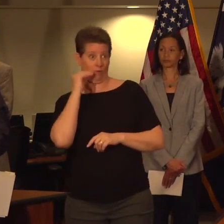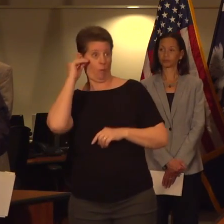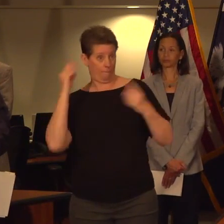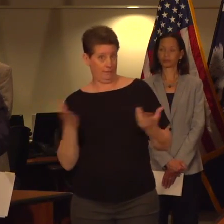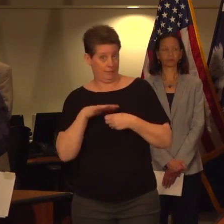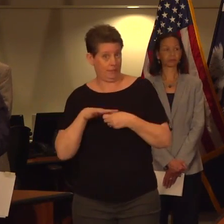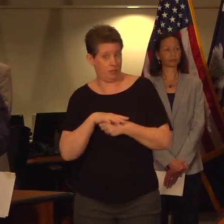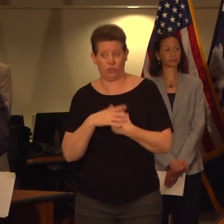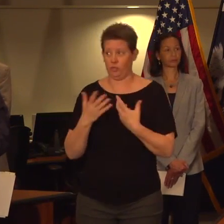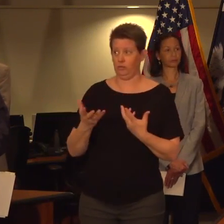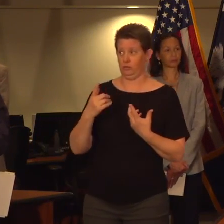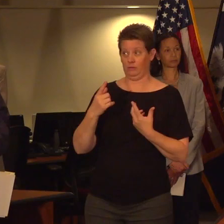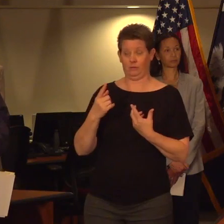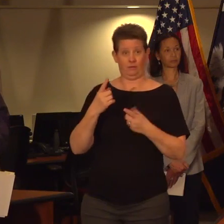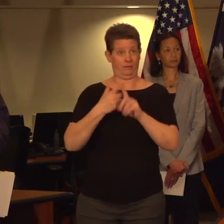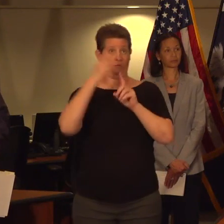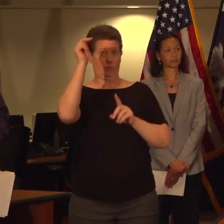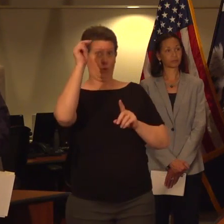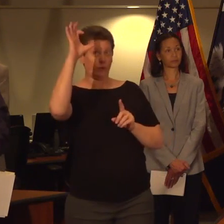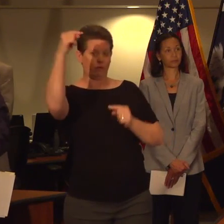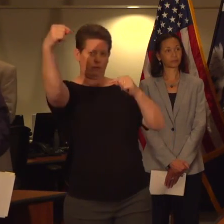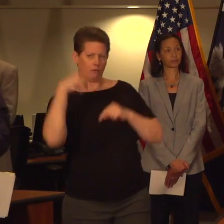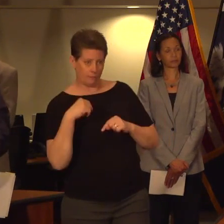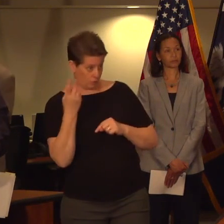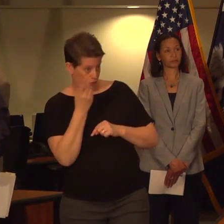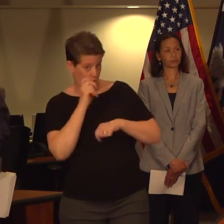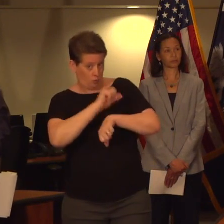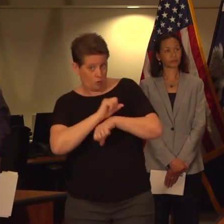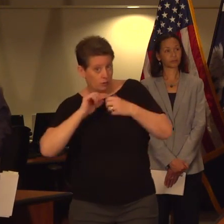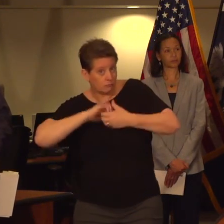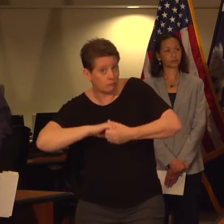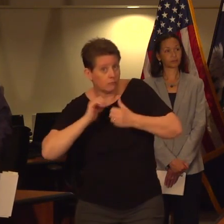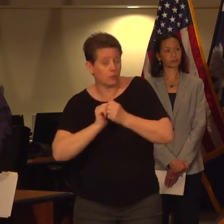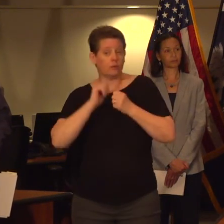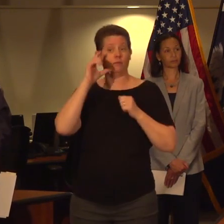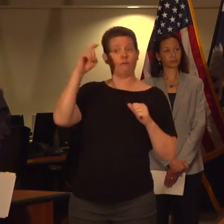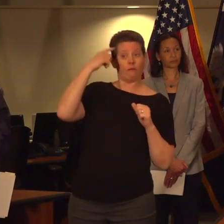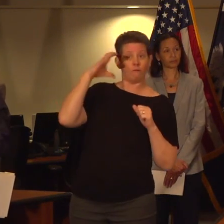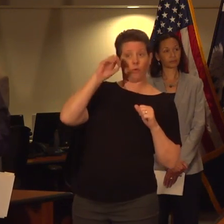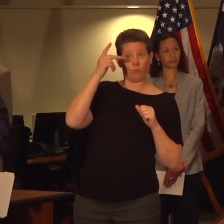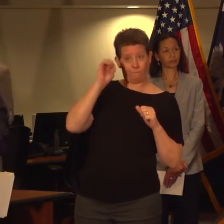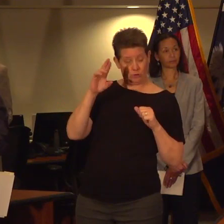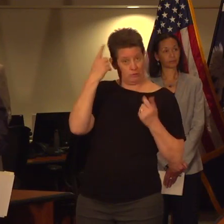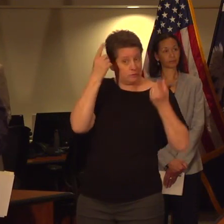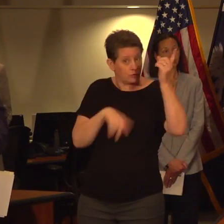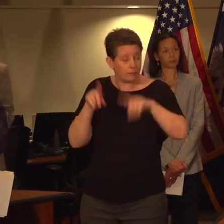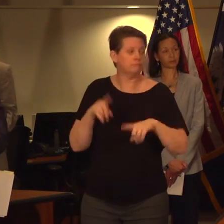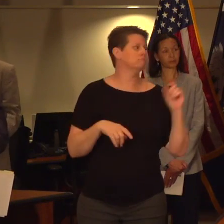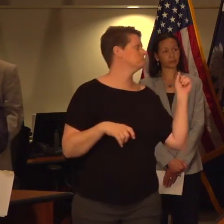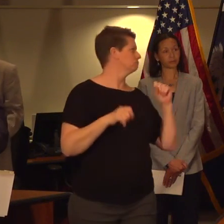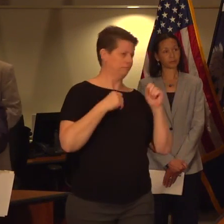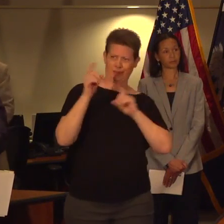in the area, and they're coming from North Carolina. Are you and Governor Cooper working hand in hand, and are you guys on the same page? I've spoken to